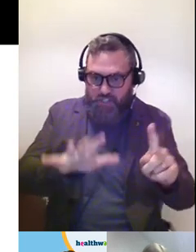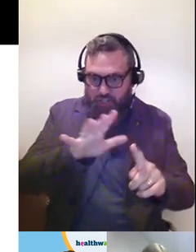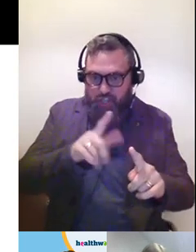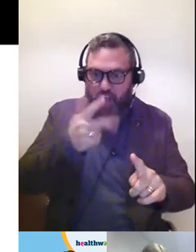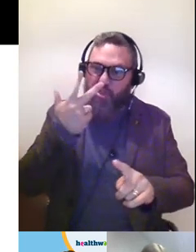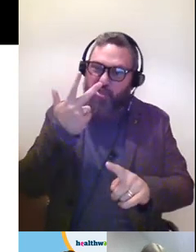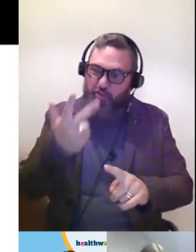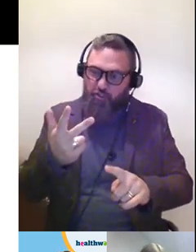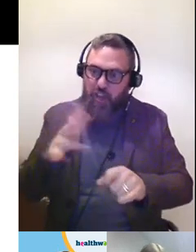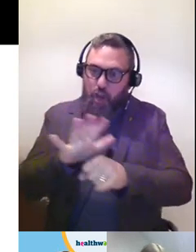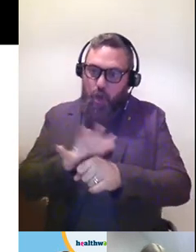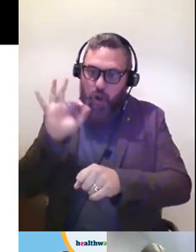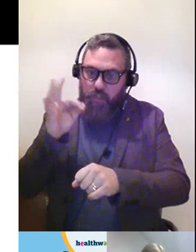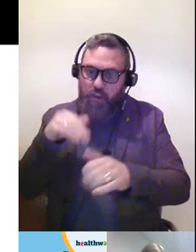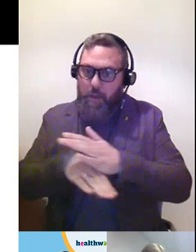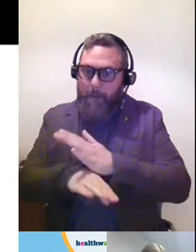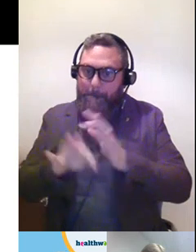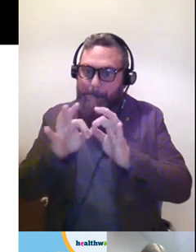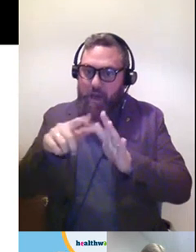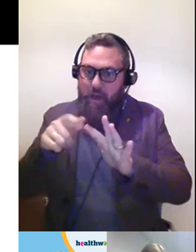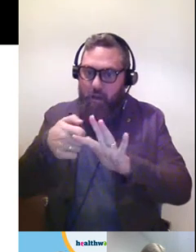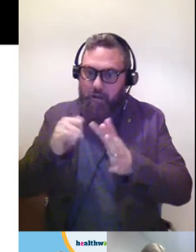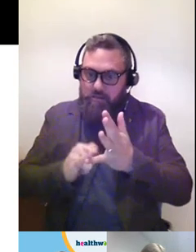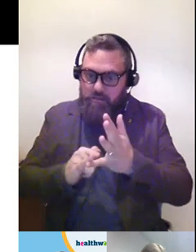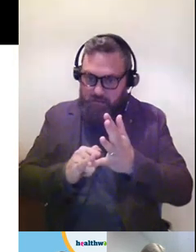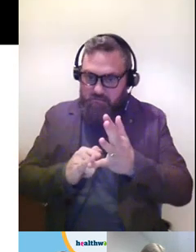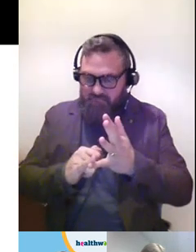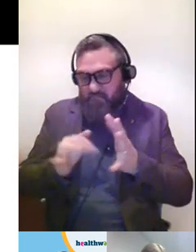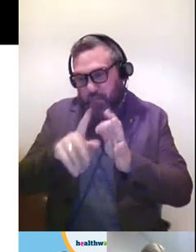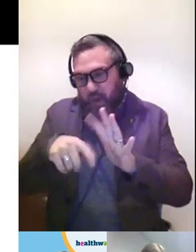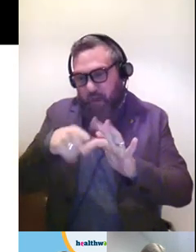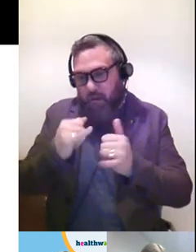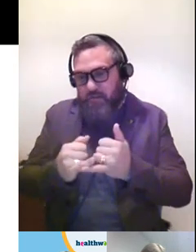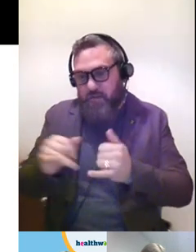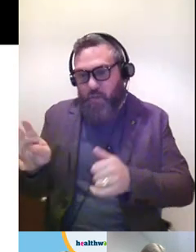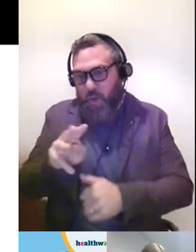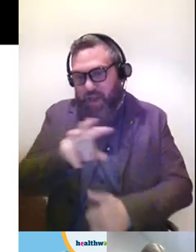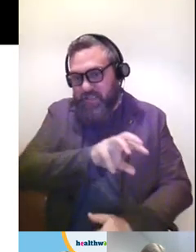local authority areas in Berkshire, which are collectively known as Berkshire West.